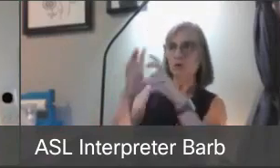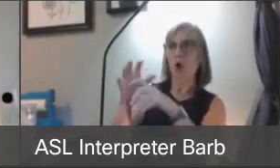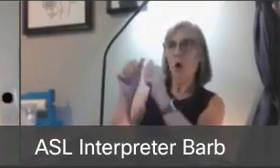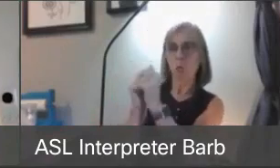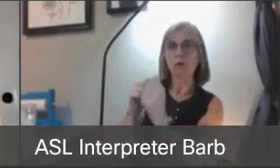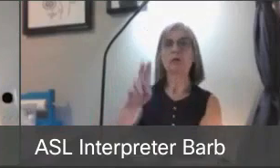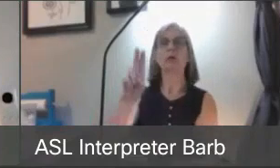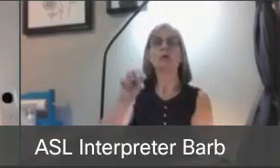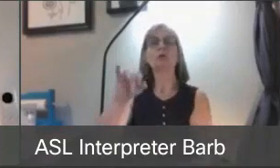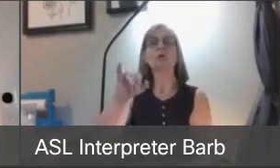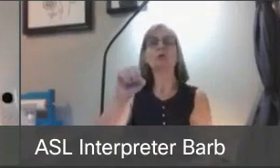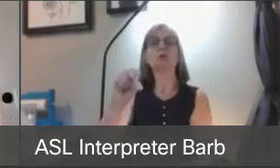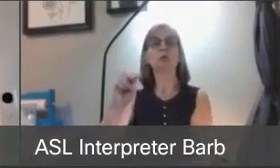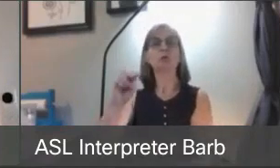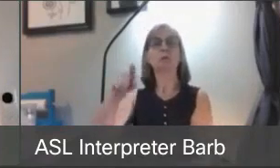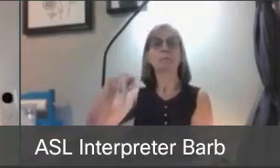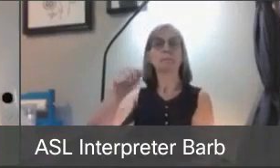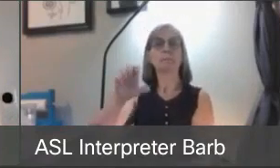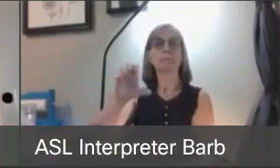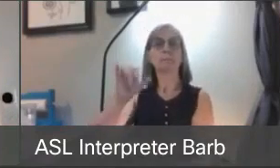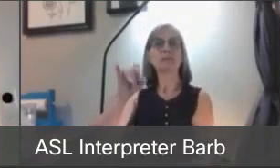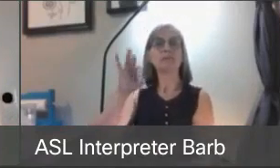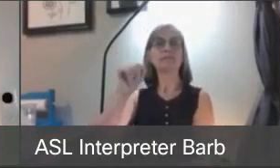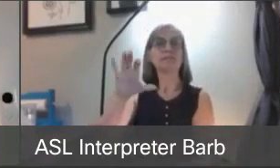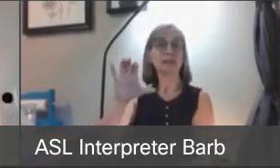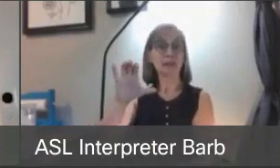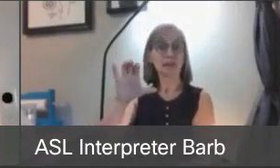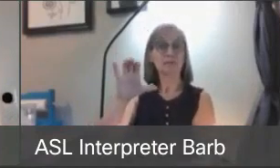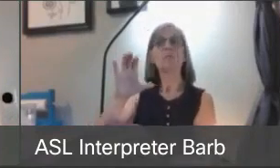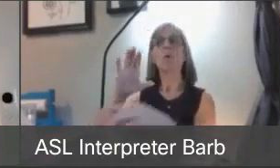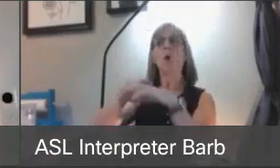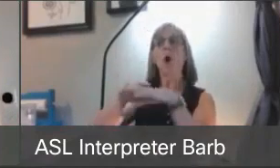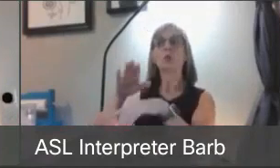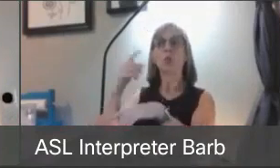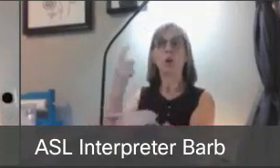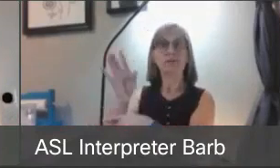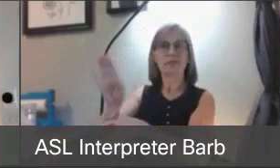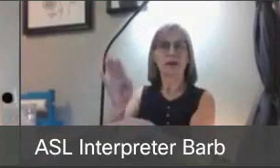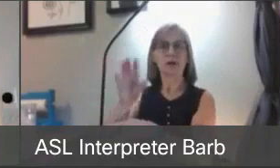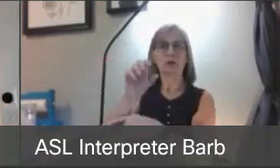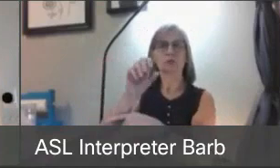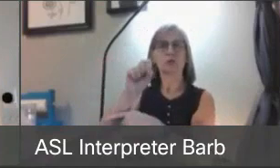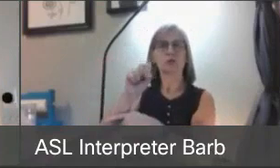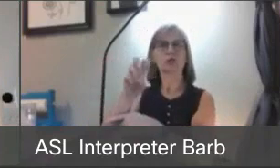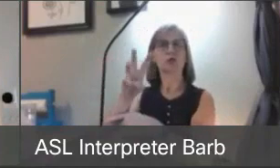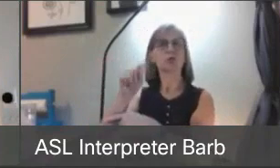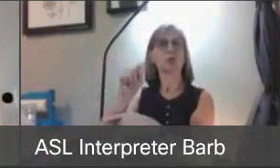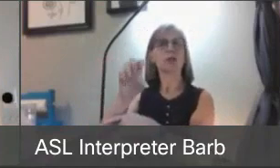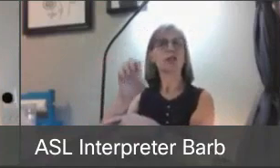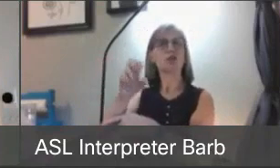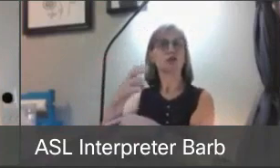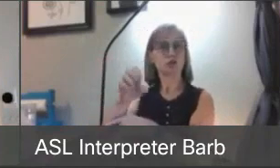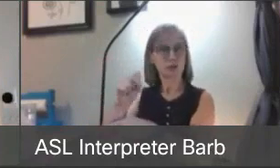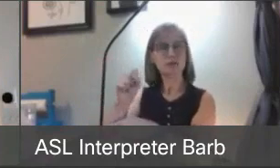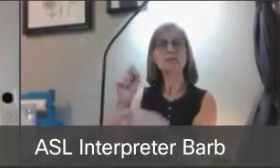That was one of the big causes for delays. And so we're also looking very carefully at scheduling. And so we won't require, as I mentioned,